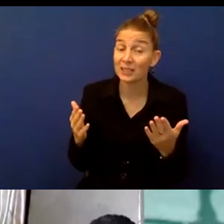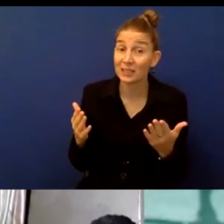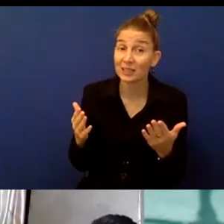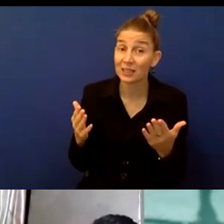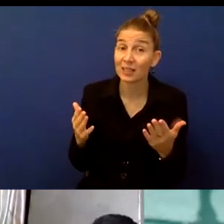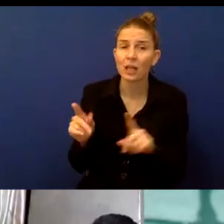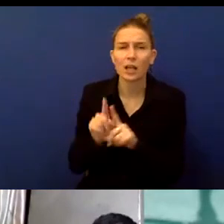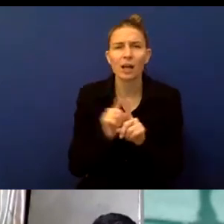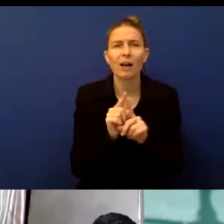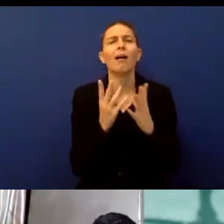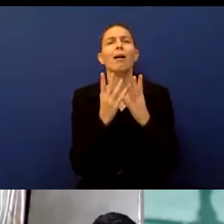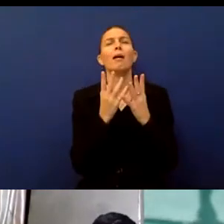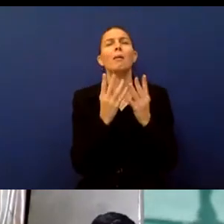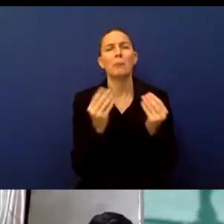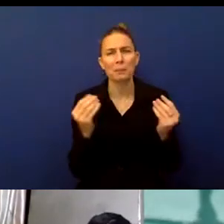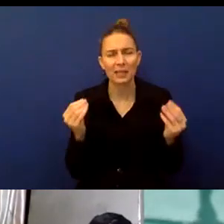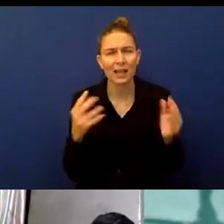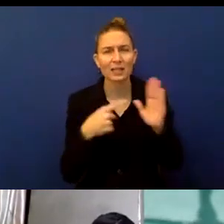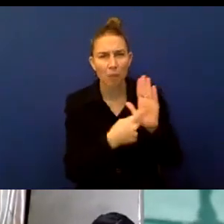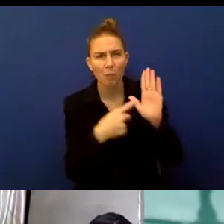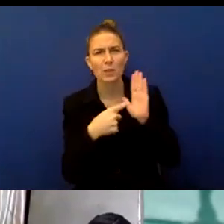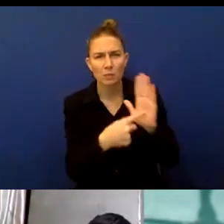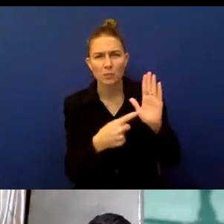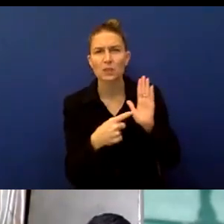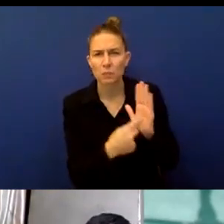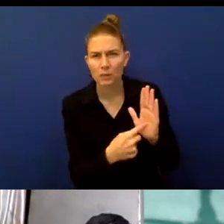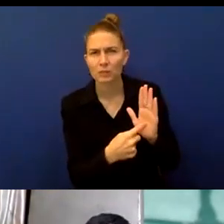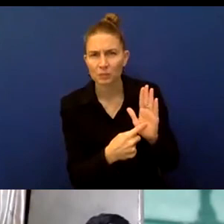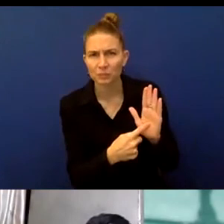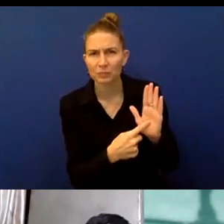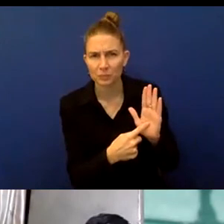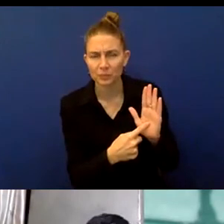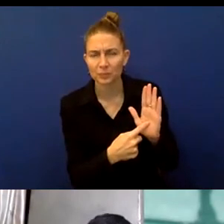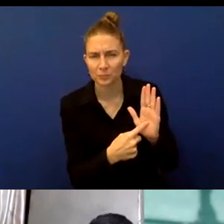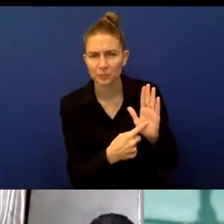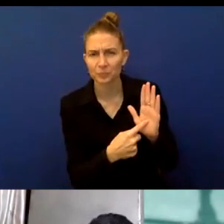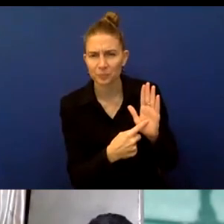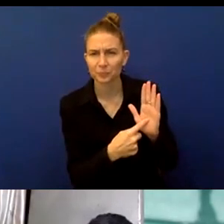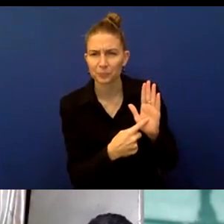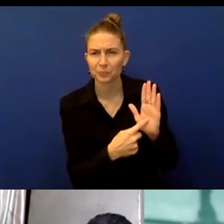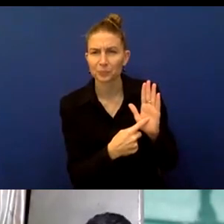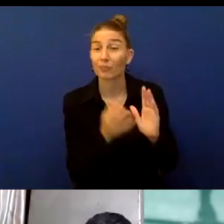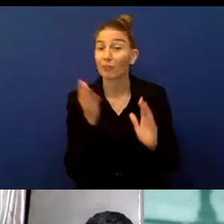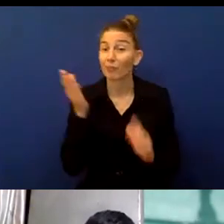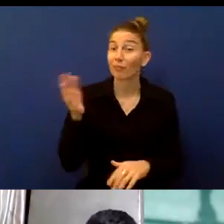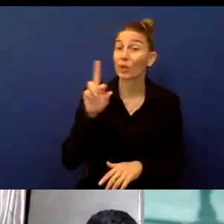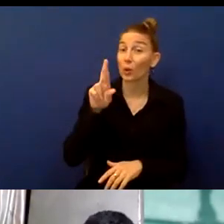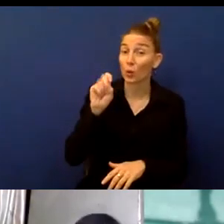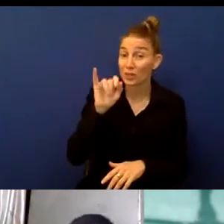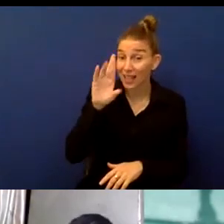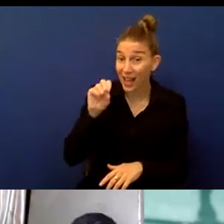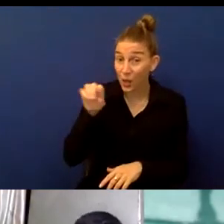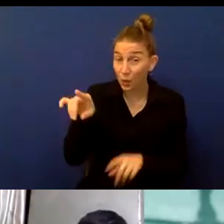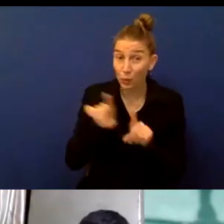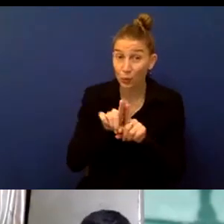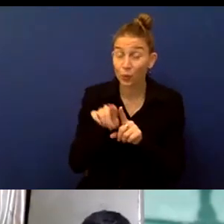many examples that Pradeep and Moses presented, that Rosario also shared, that are